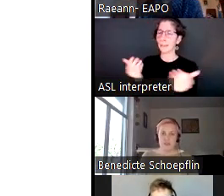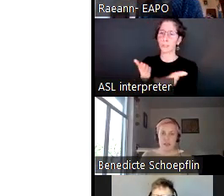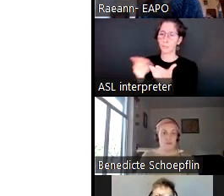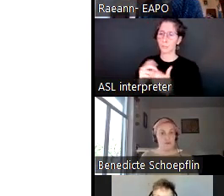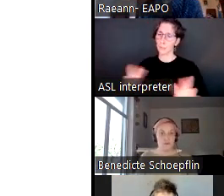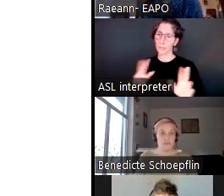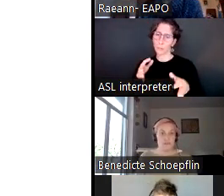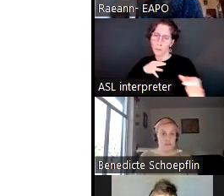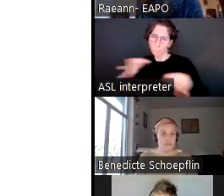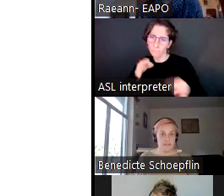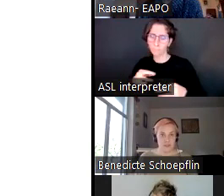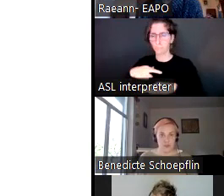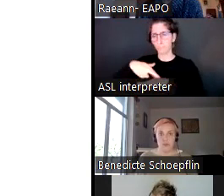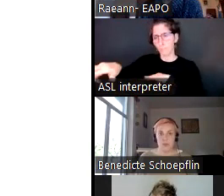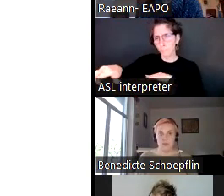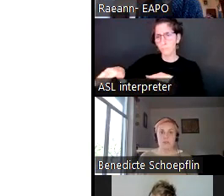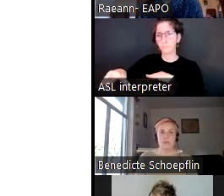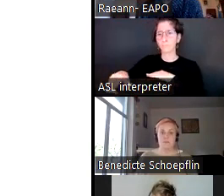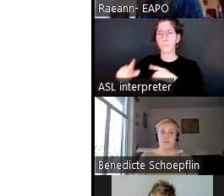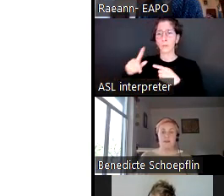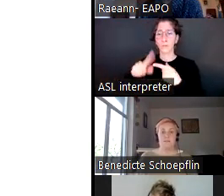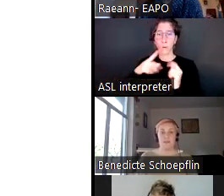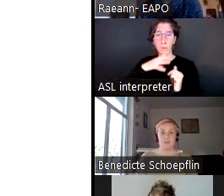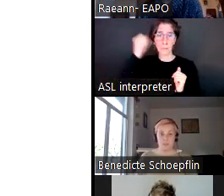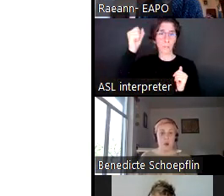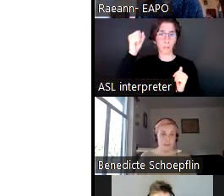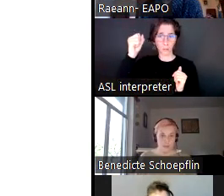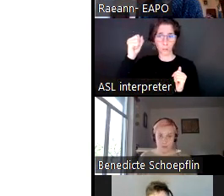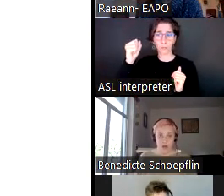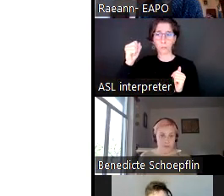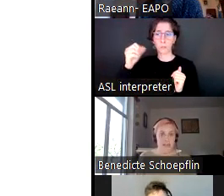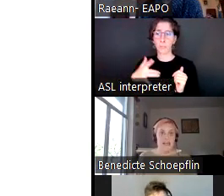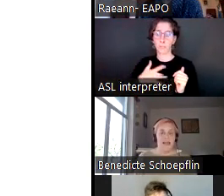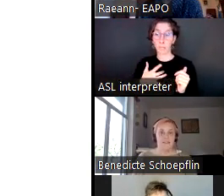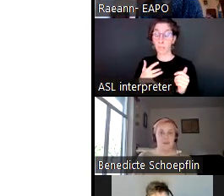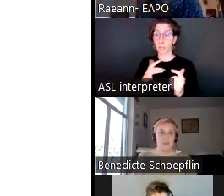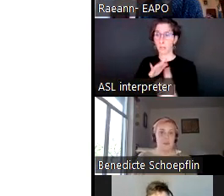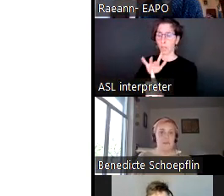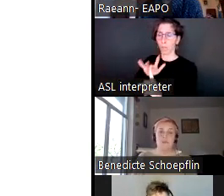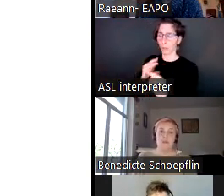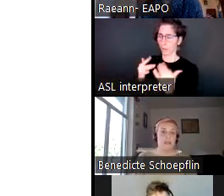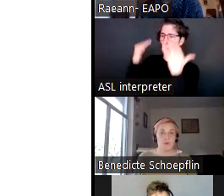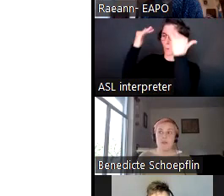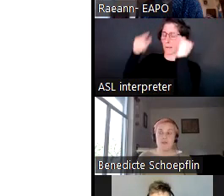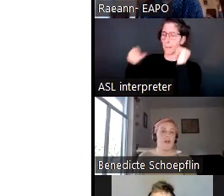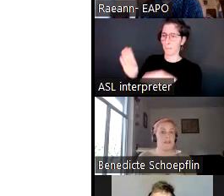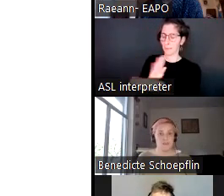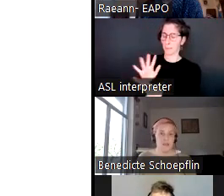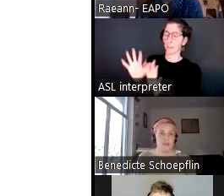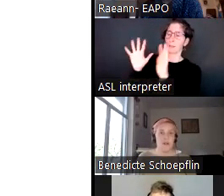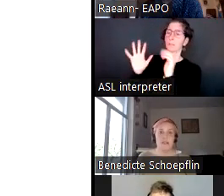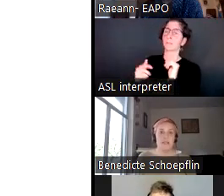answers and referrals and services to older adults are very often swamped. And so people say, well, I've tried to